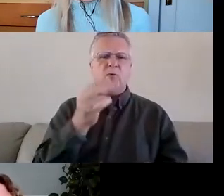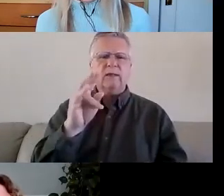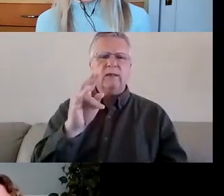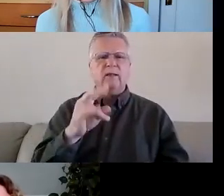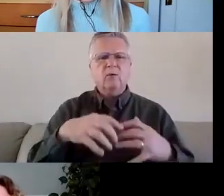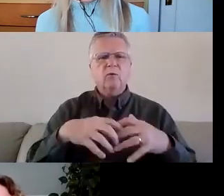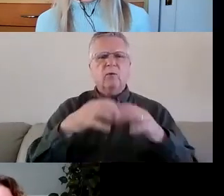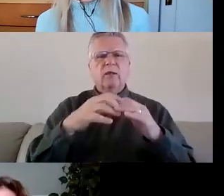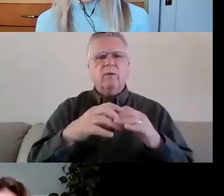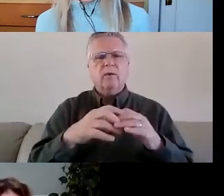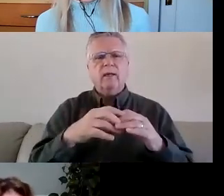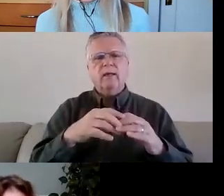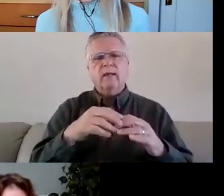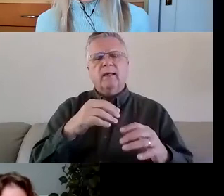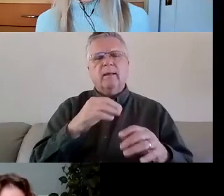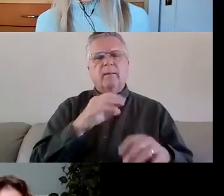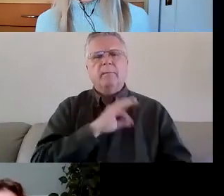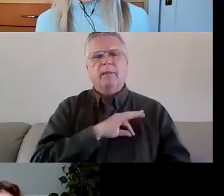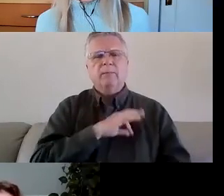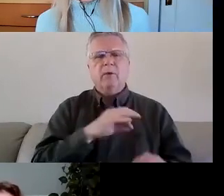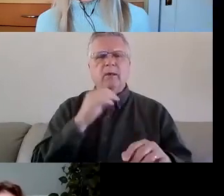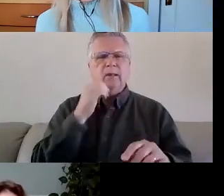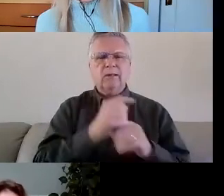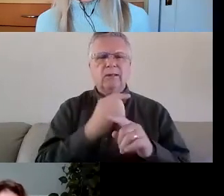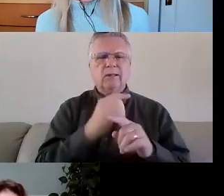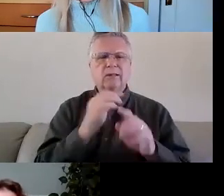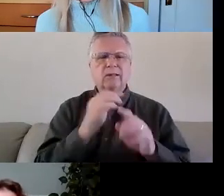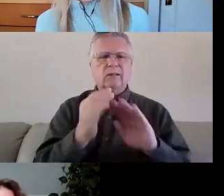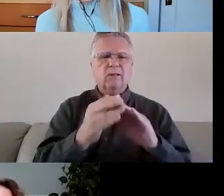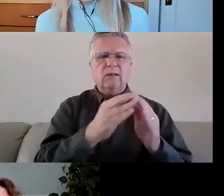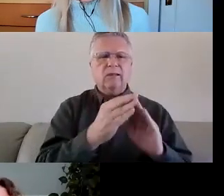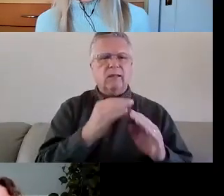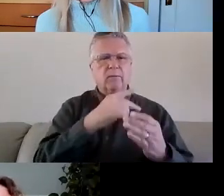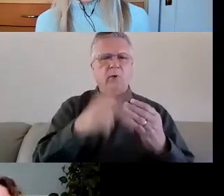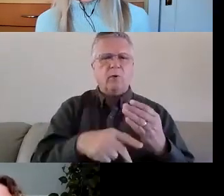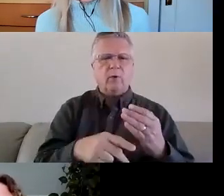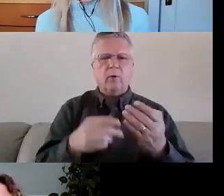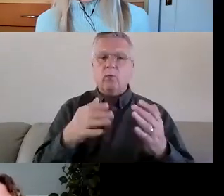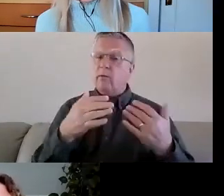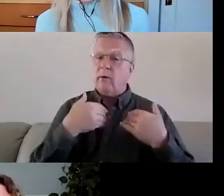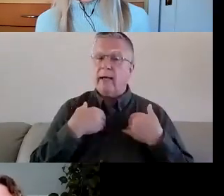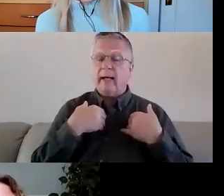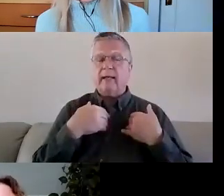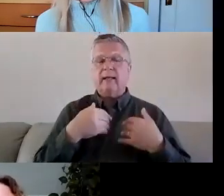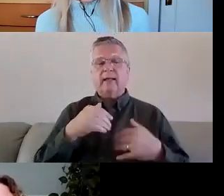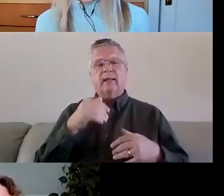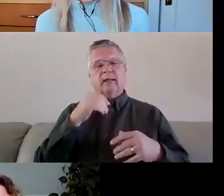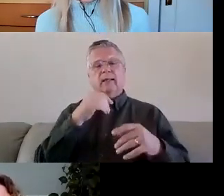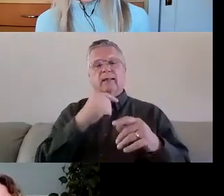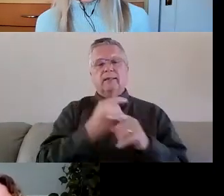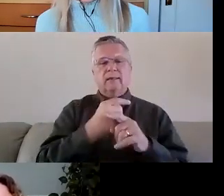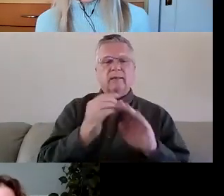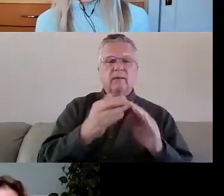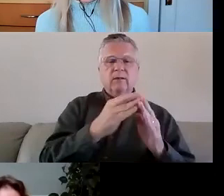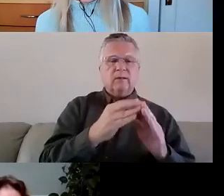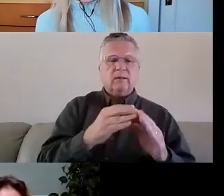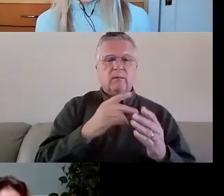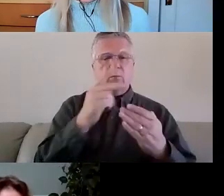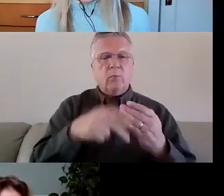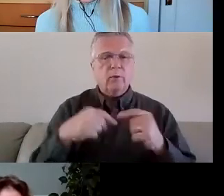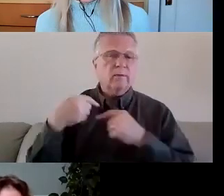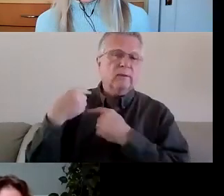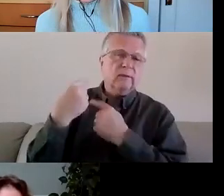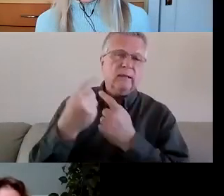Pittsburgh Sister Cities program. Many of you might know we've had a sisters, our city has had a Sister Cities program since